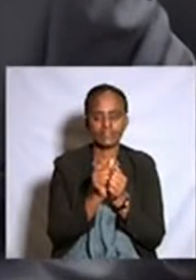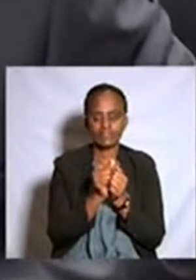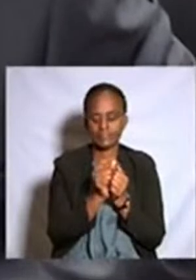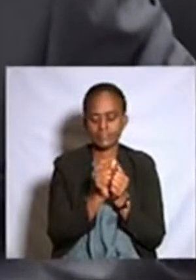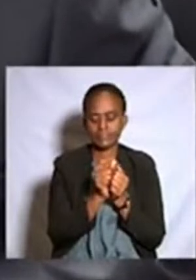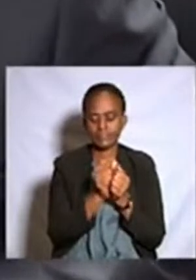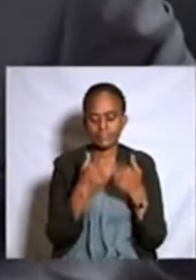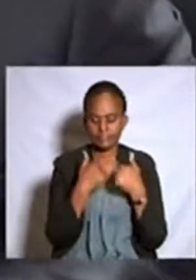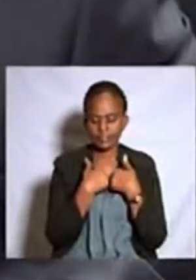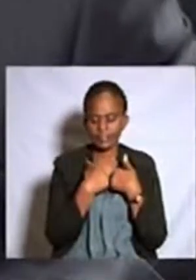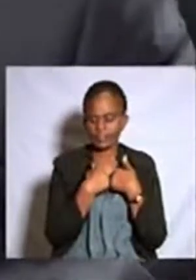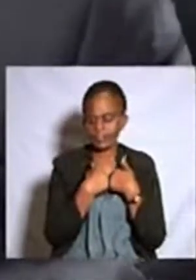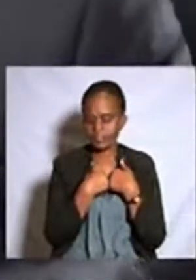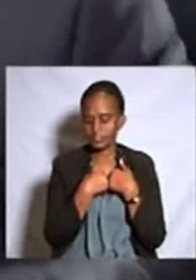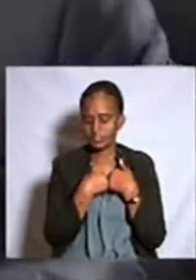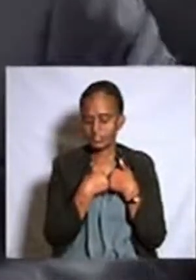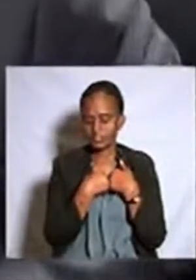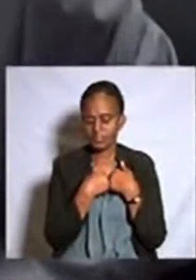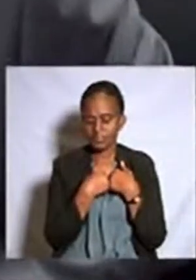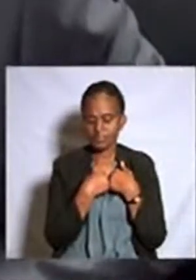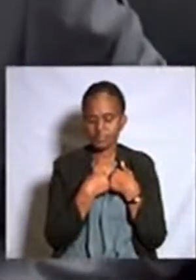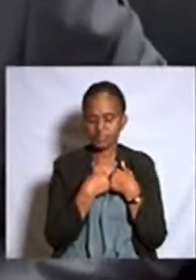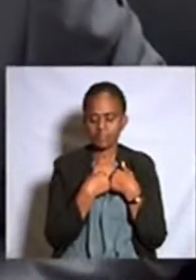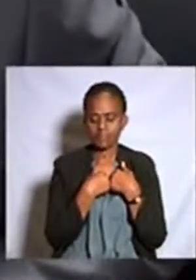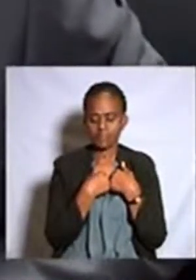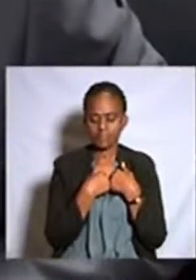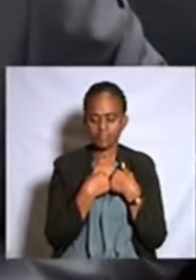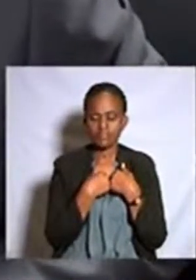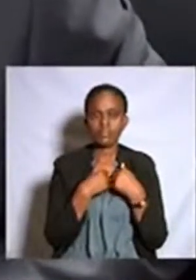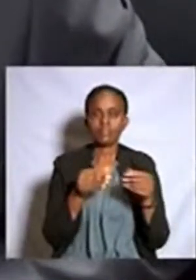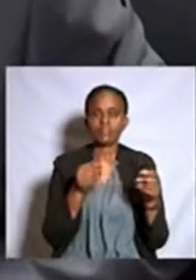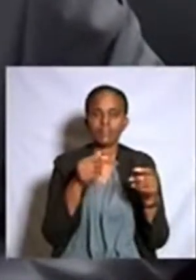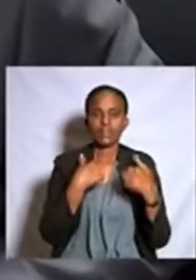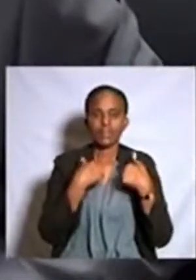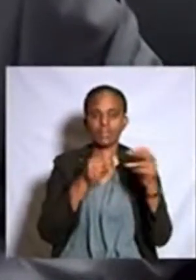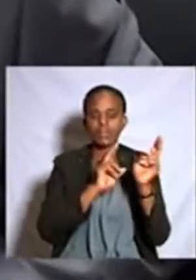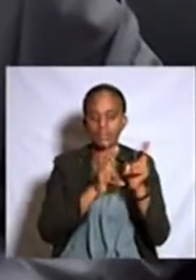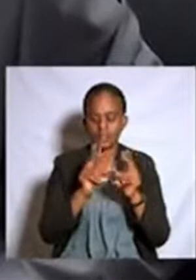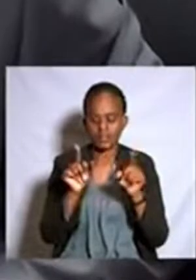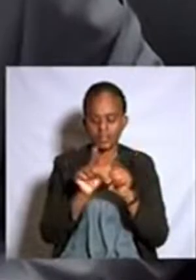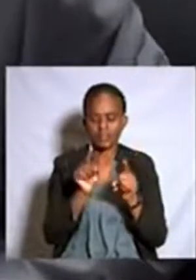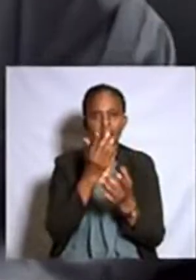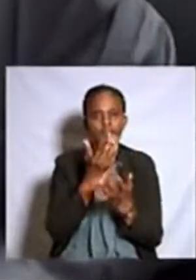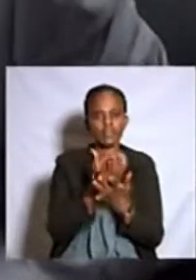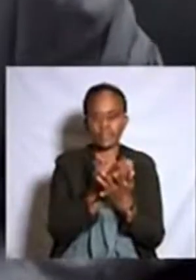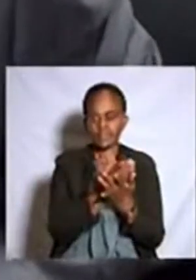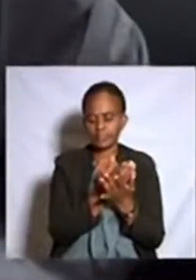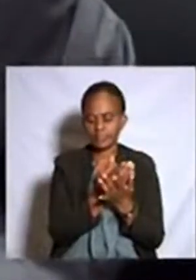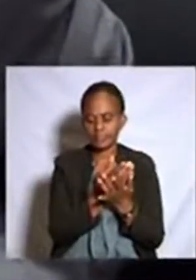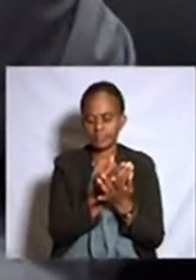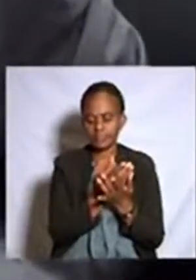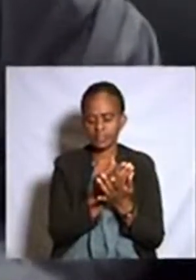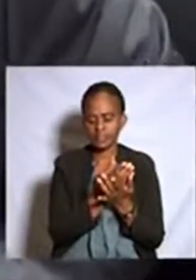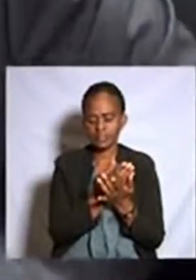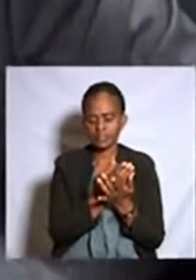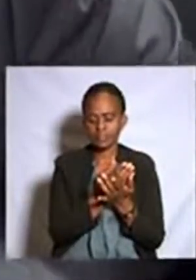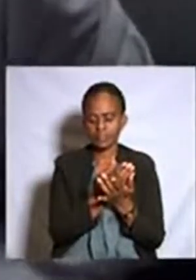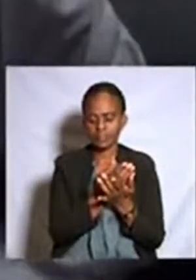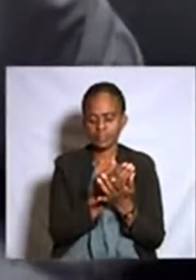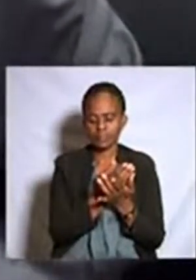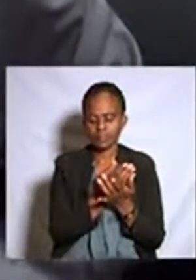You have responded, and it suggests in your response that, in fact,